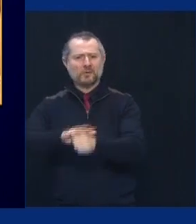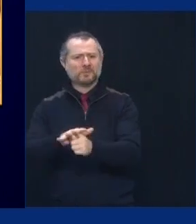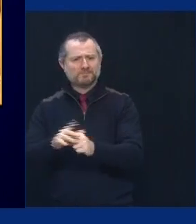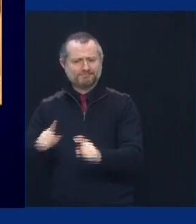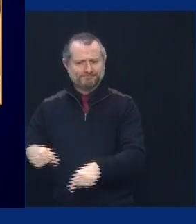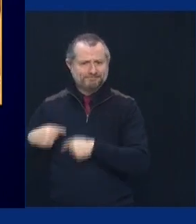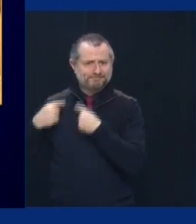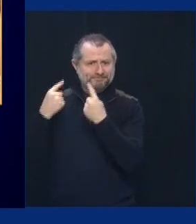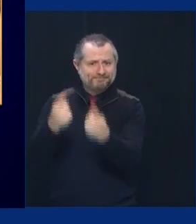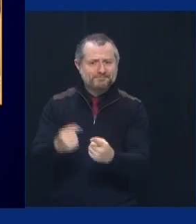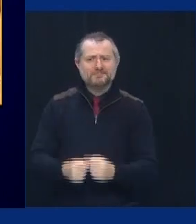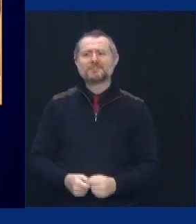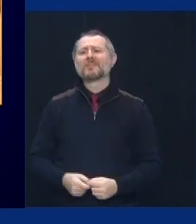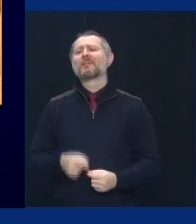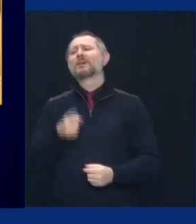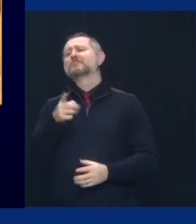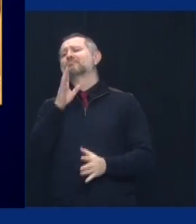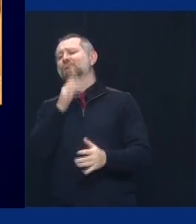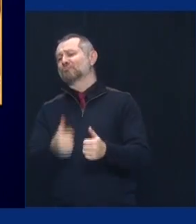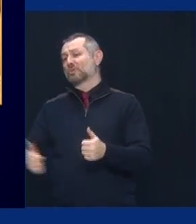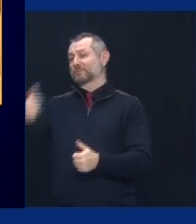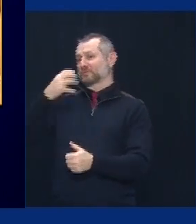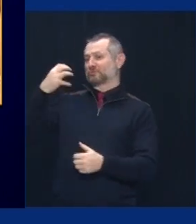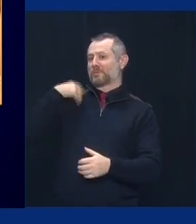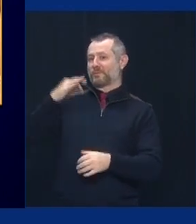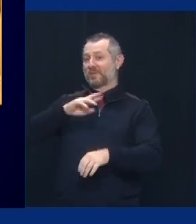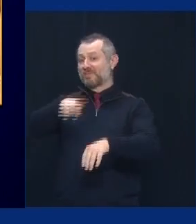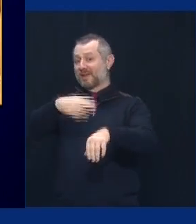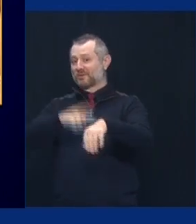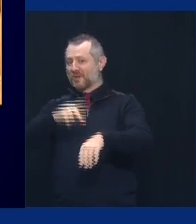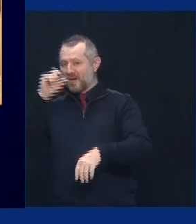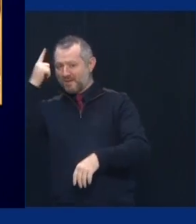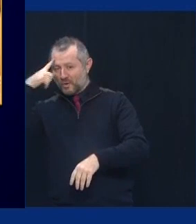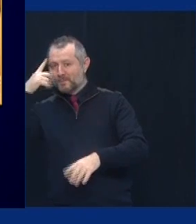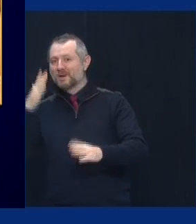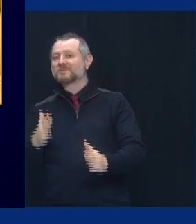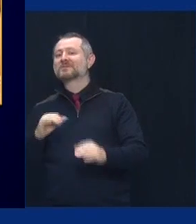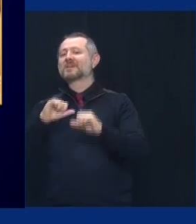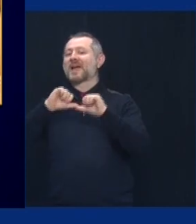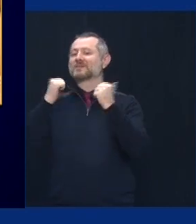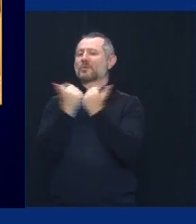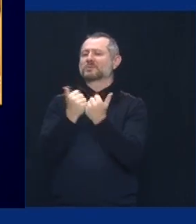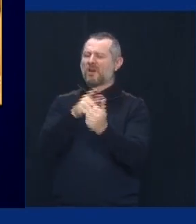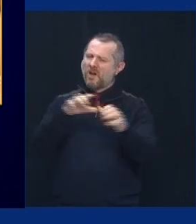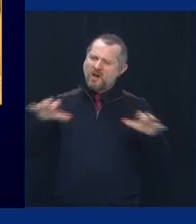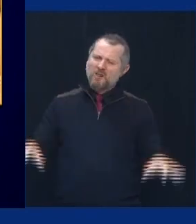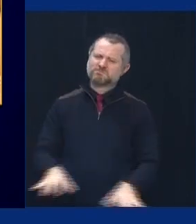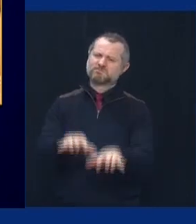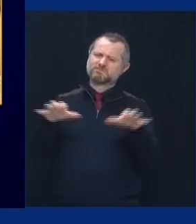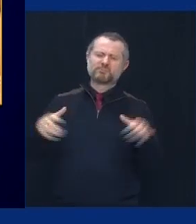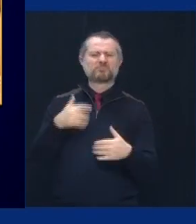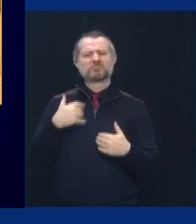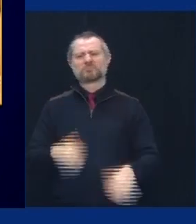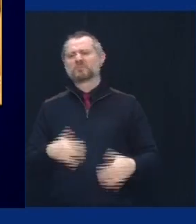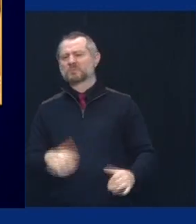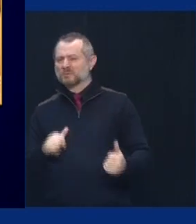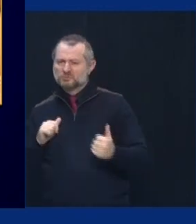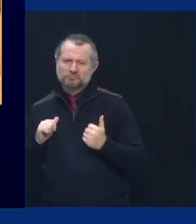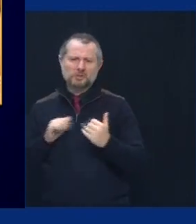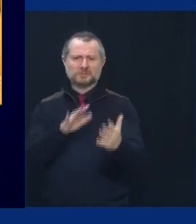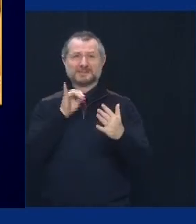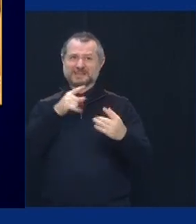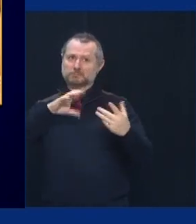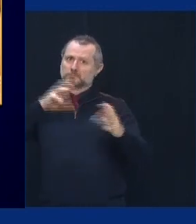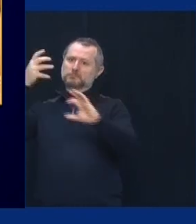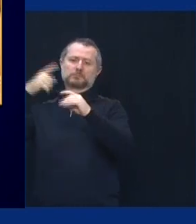your capacity as the chair of the National Governors Association, all that you've done to address these important